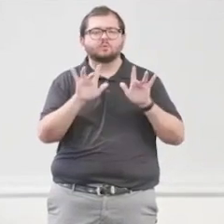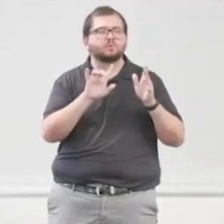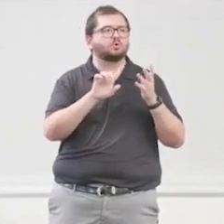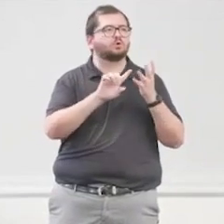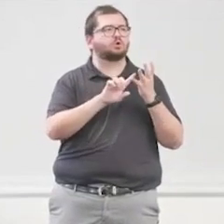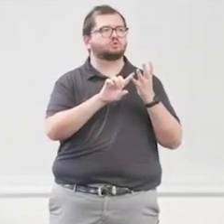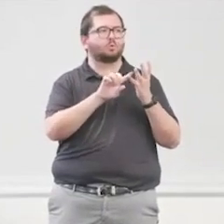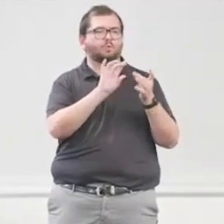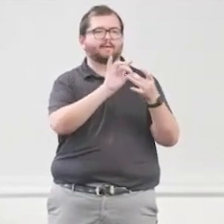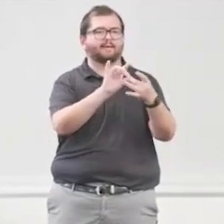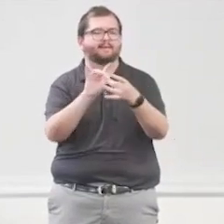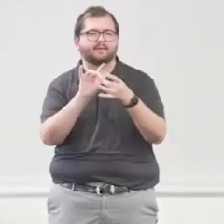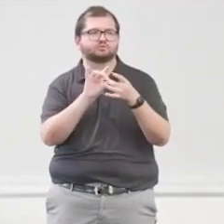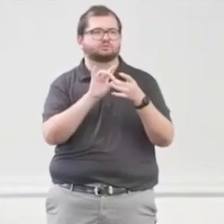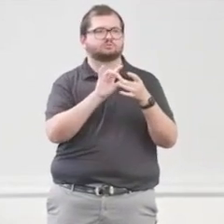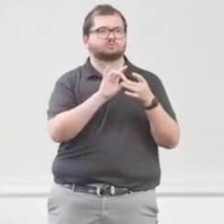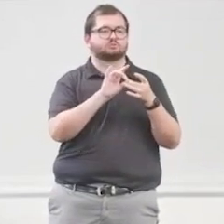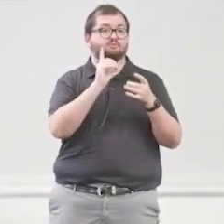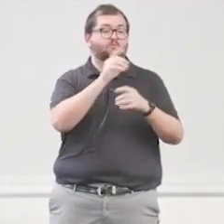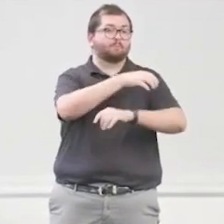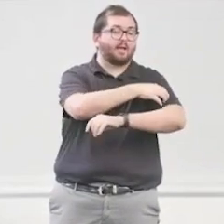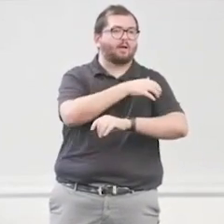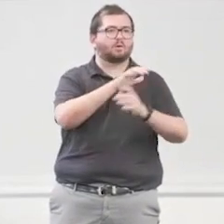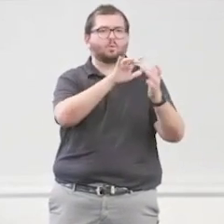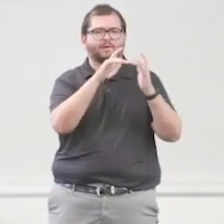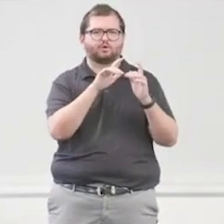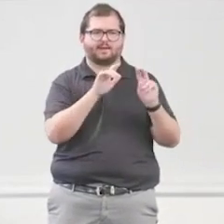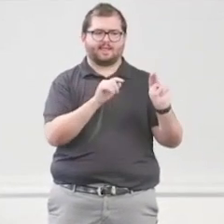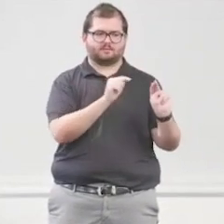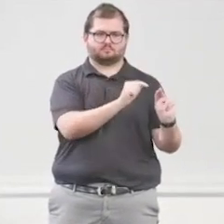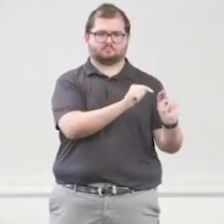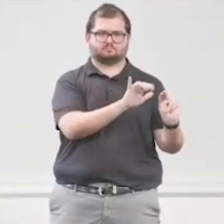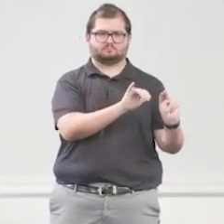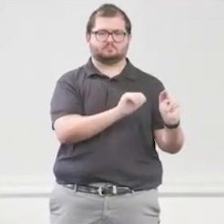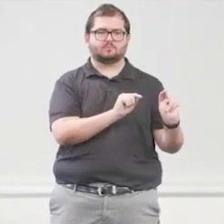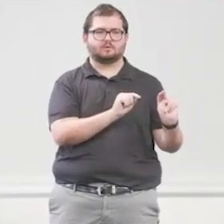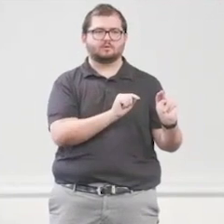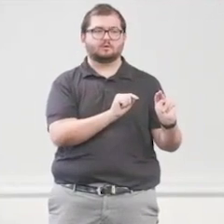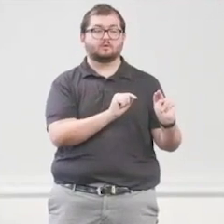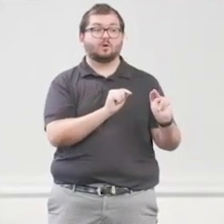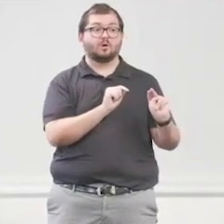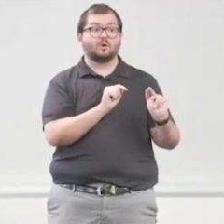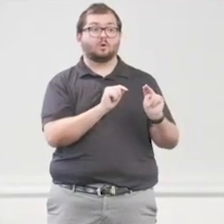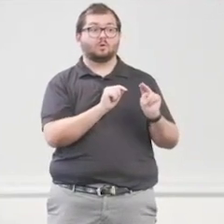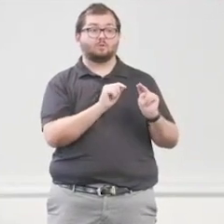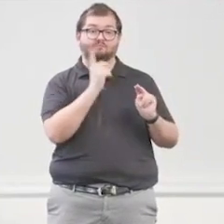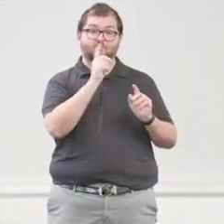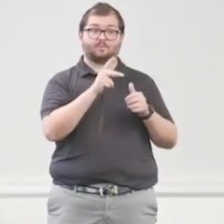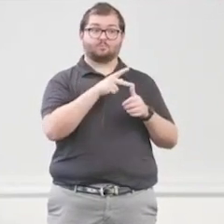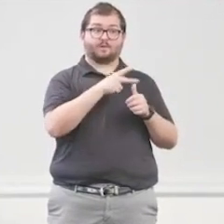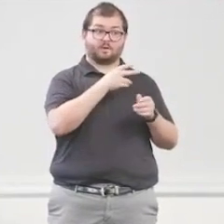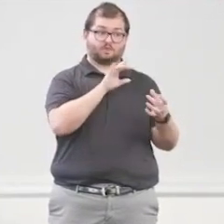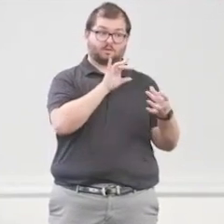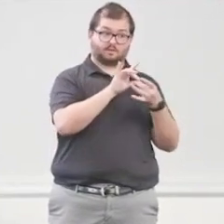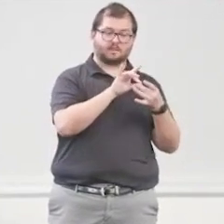those computers with regard to power or internet. We need not just the primary connection, but also a backup